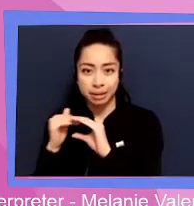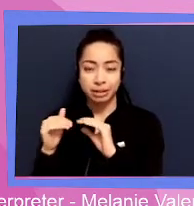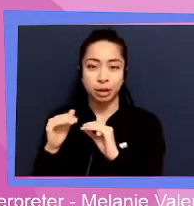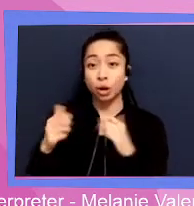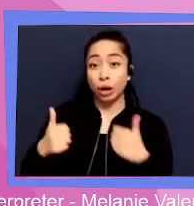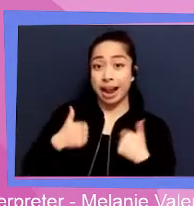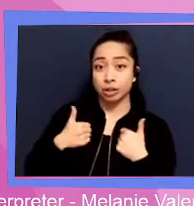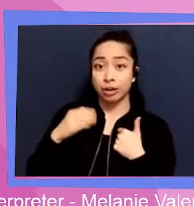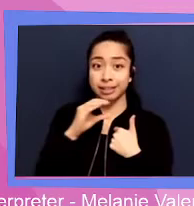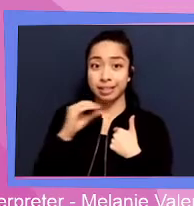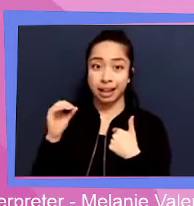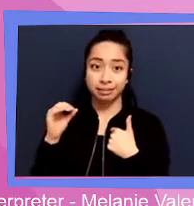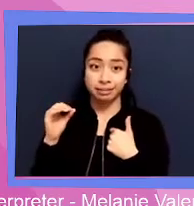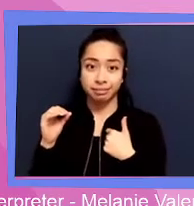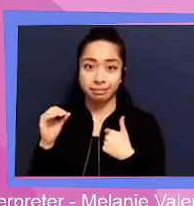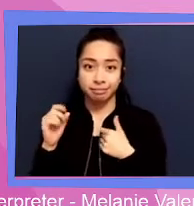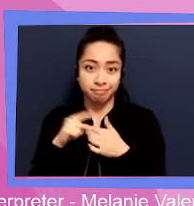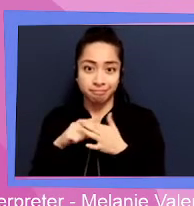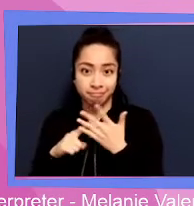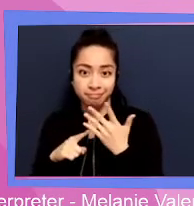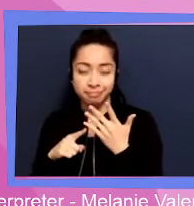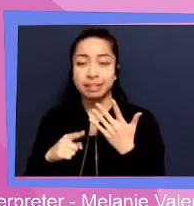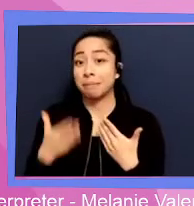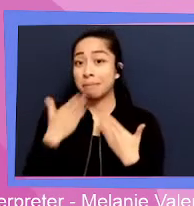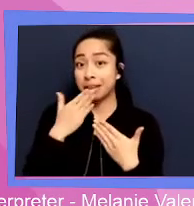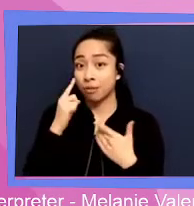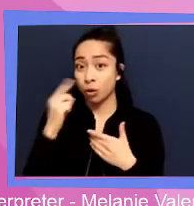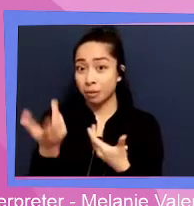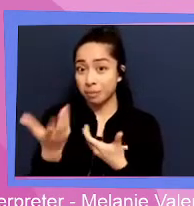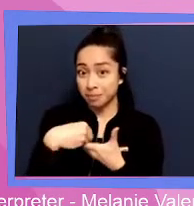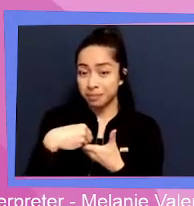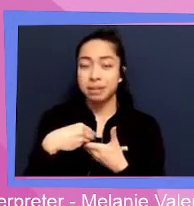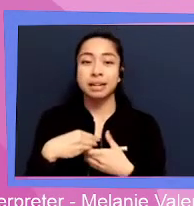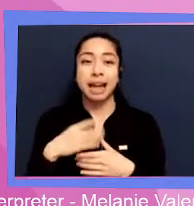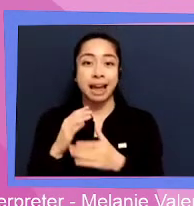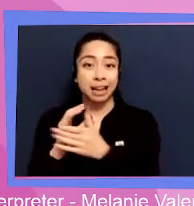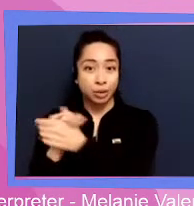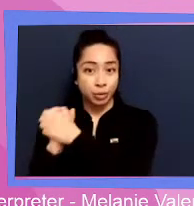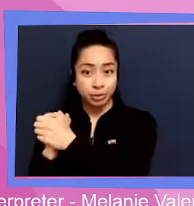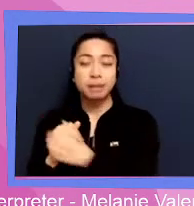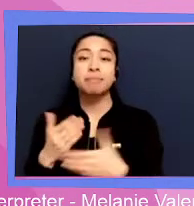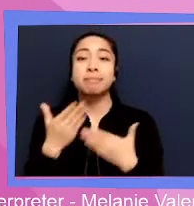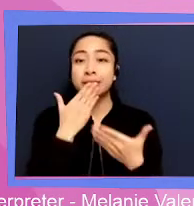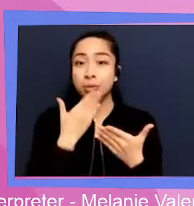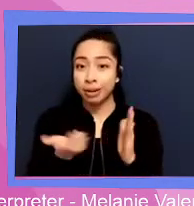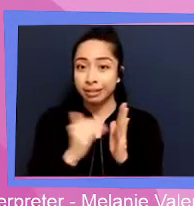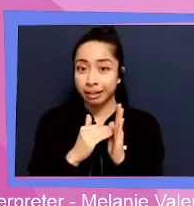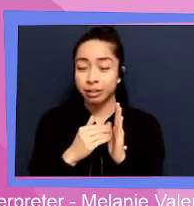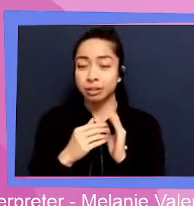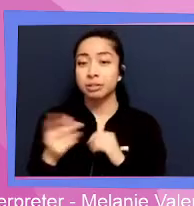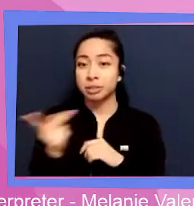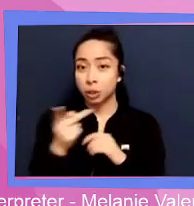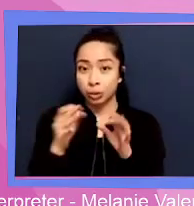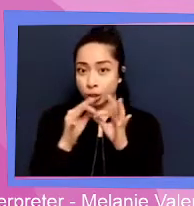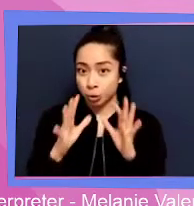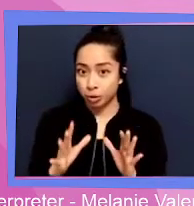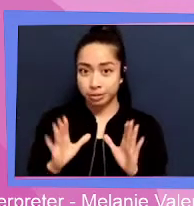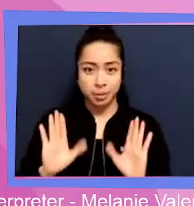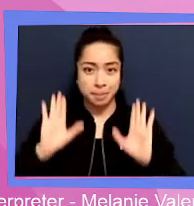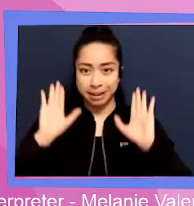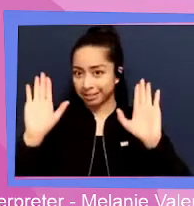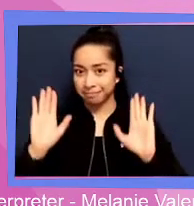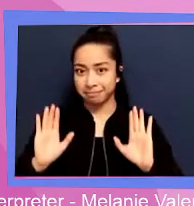and congratulations. I do want to give a huge thank you to our interpreters. You're amazing and you did